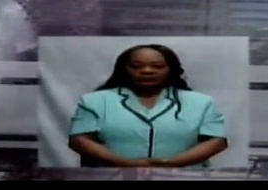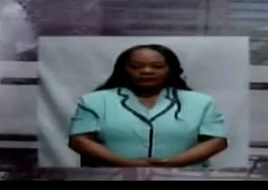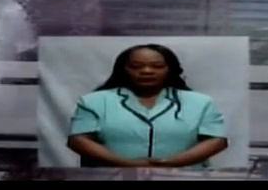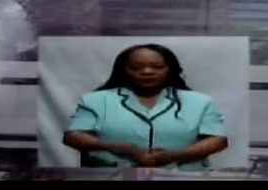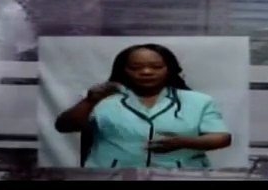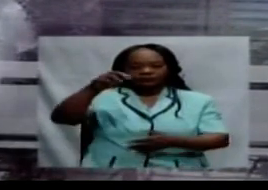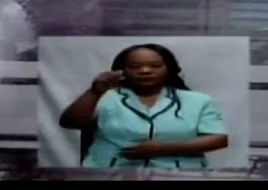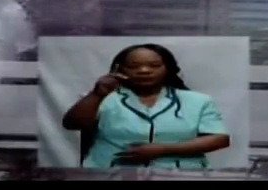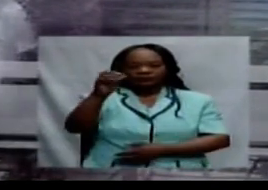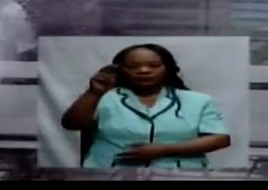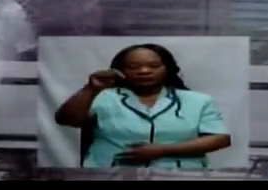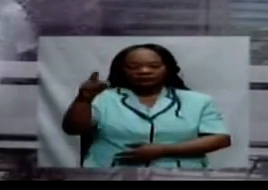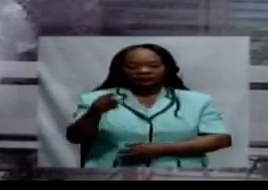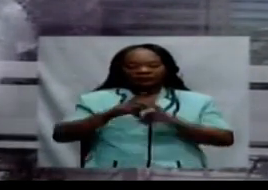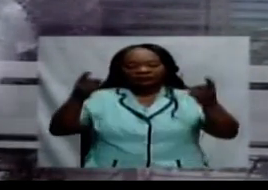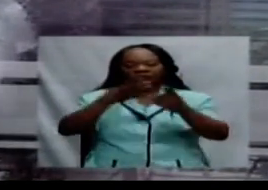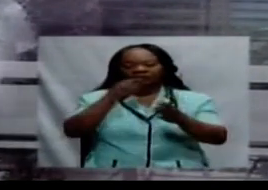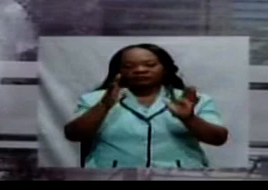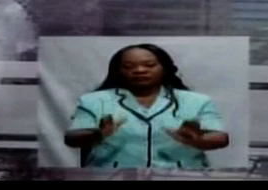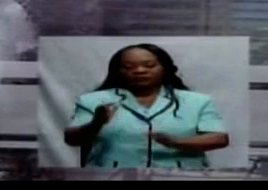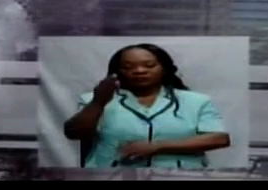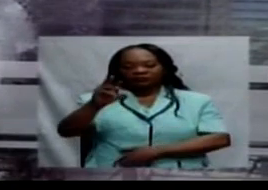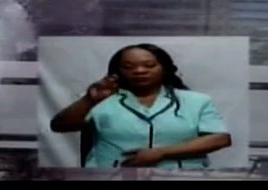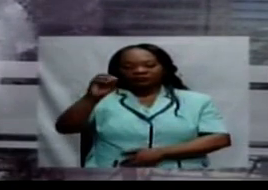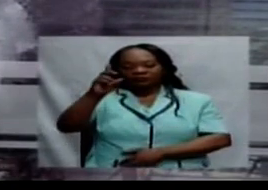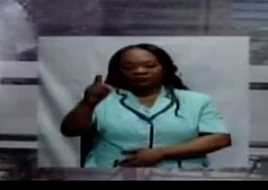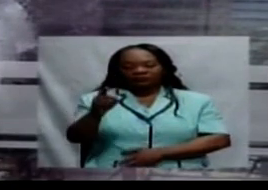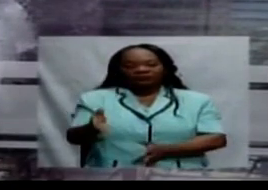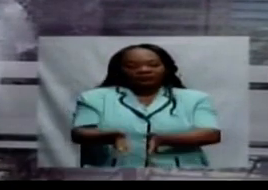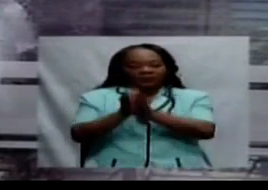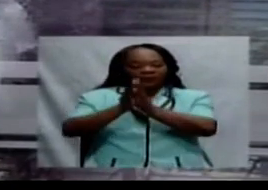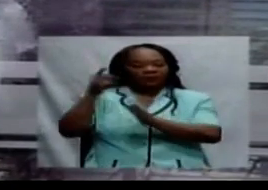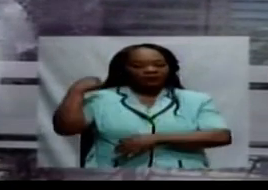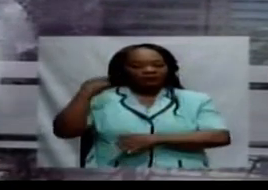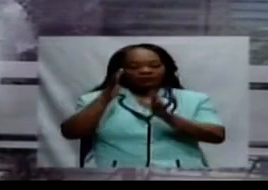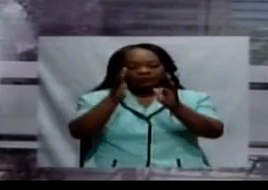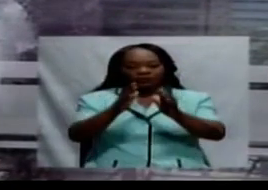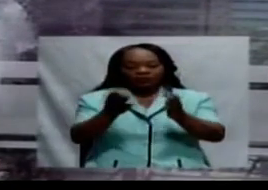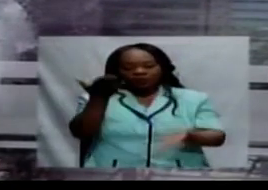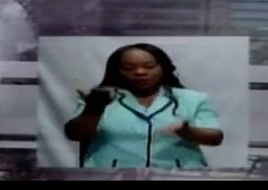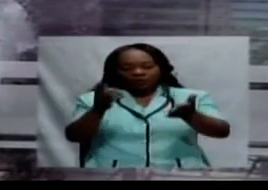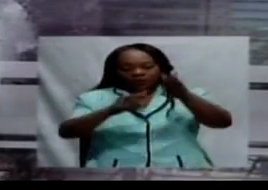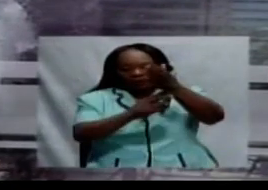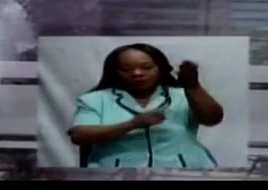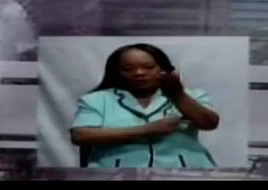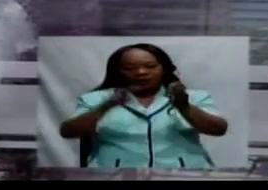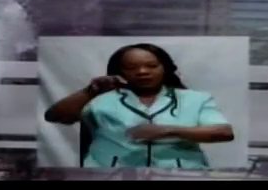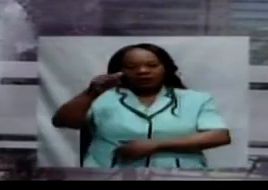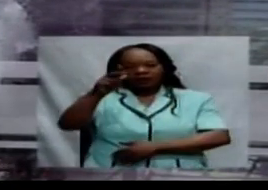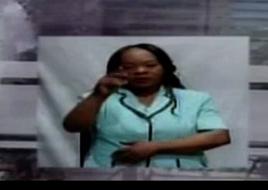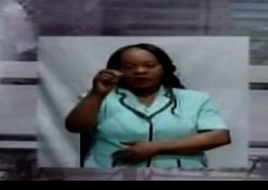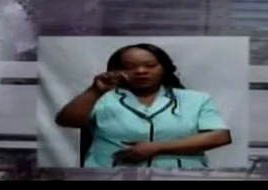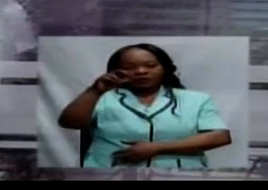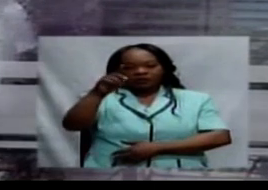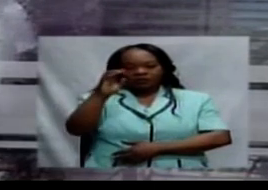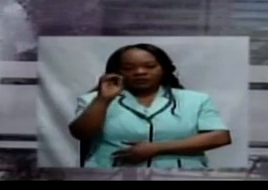Nakonde District Commissioner Fred Simwinga has reiterated his appeal to government to set up a weighbridge on the Nakonde-Mbala Road.